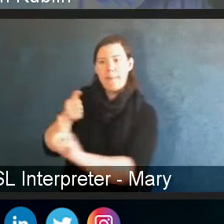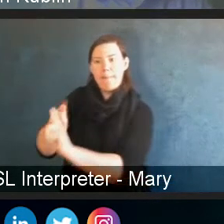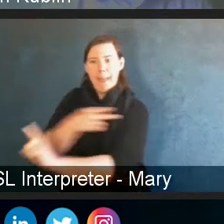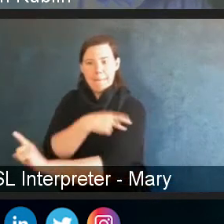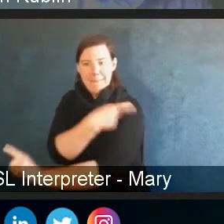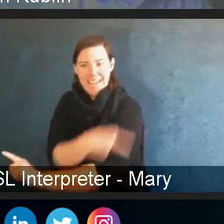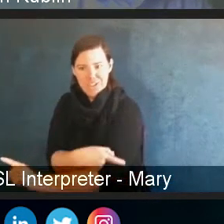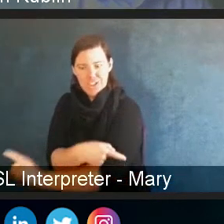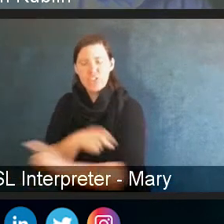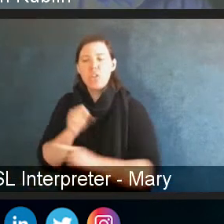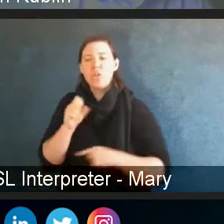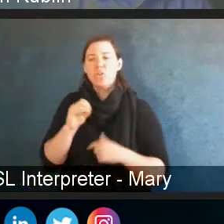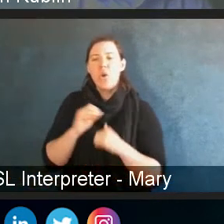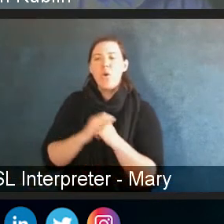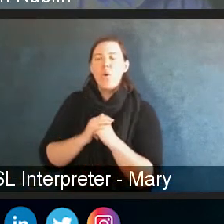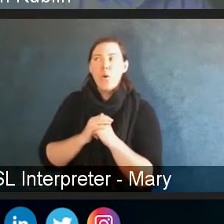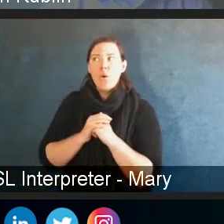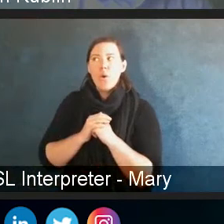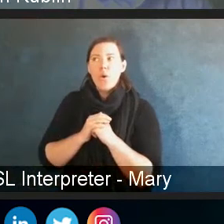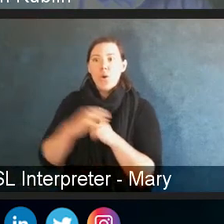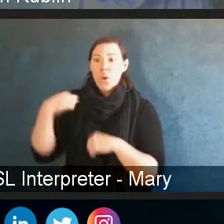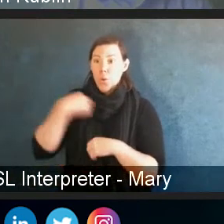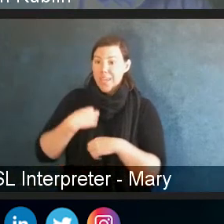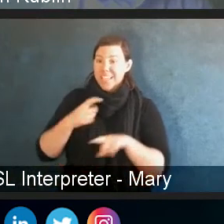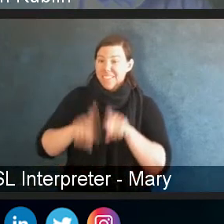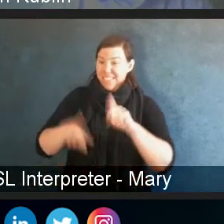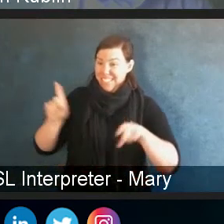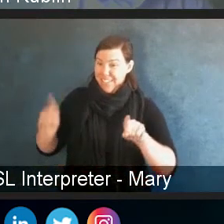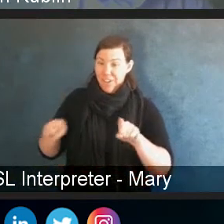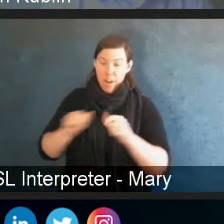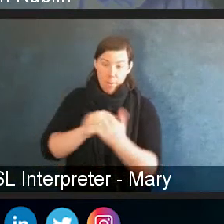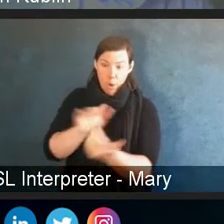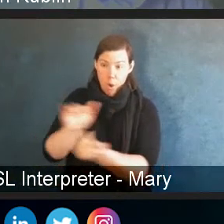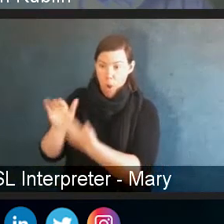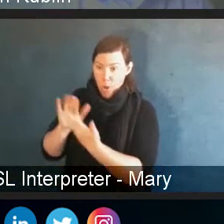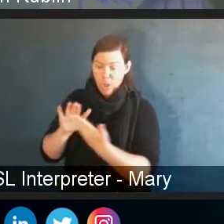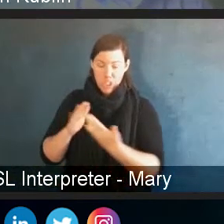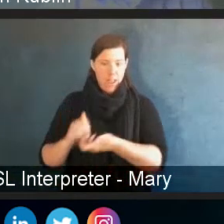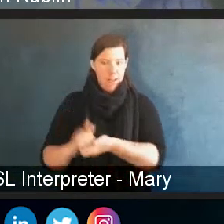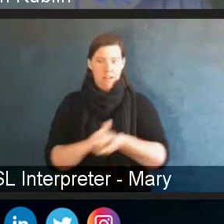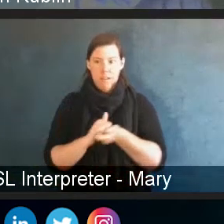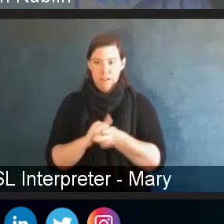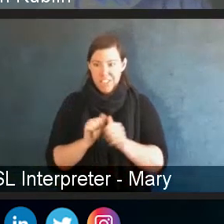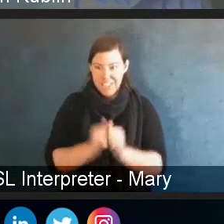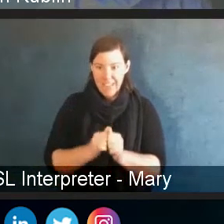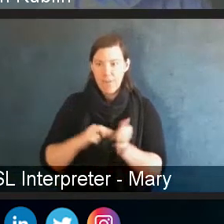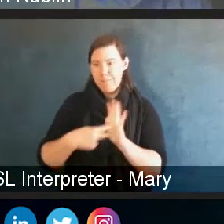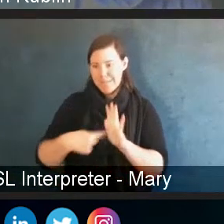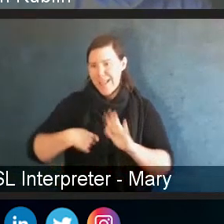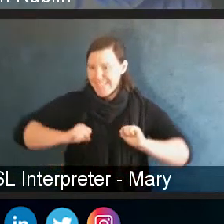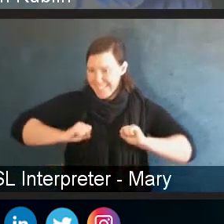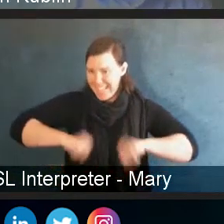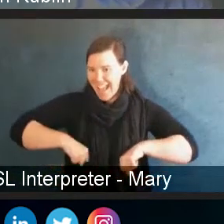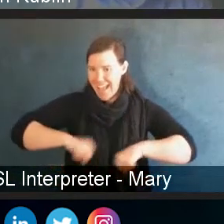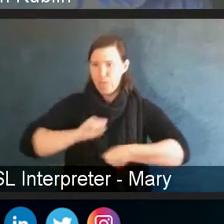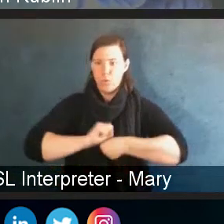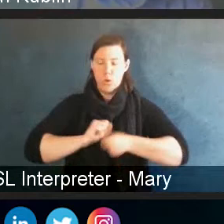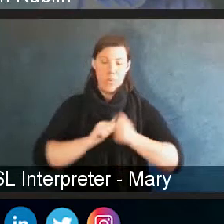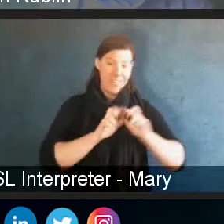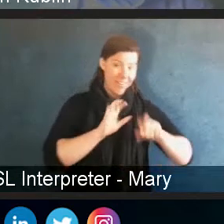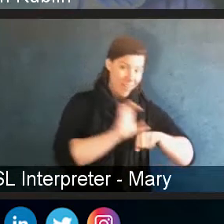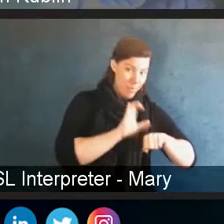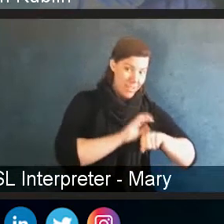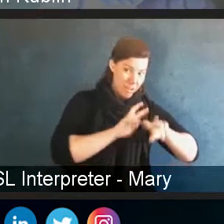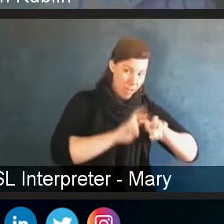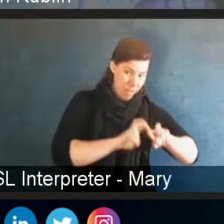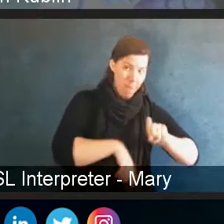of science at the Hutch really makes that kind of approach possible. And so, Rob, you're going to get the last question. This is from Casey King.